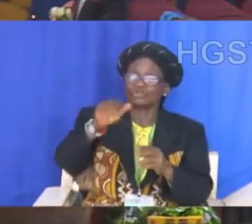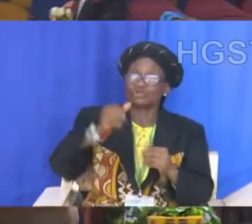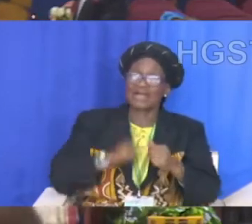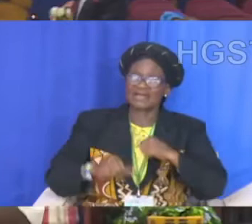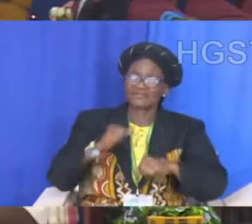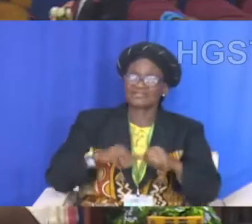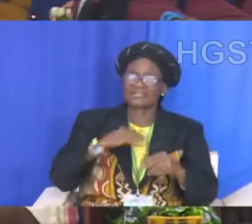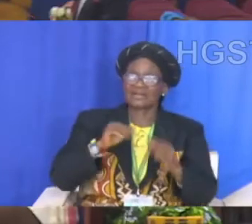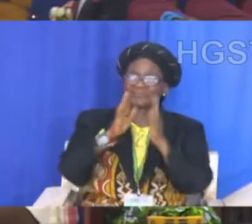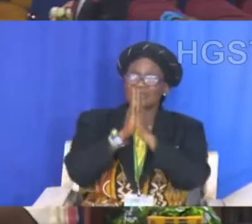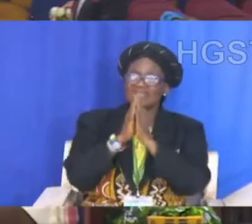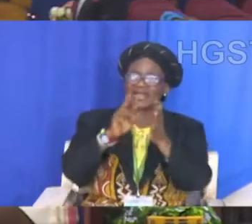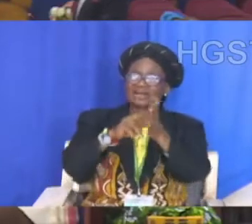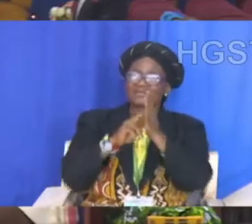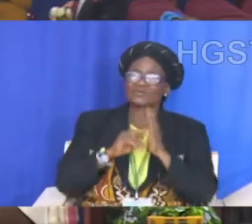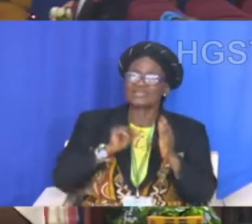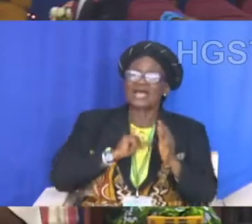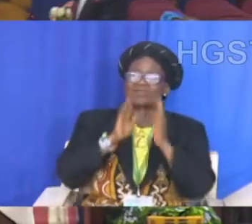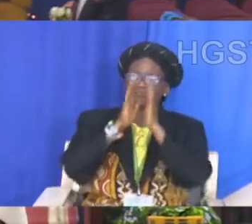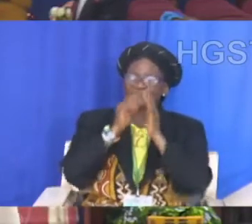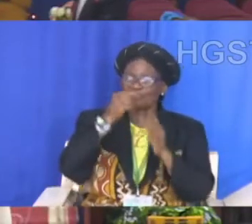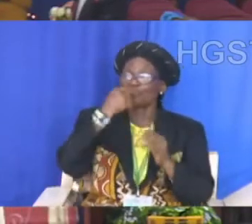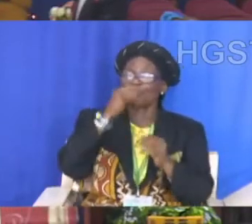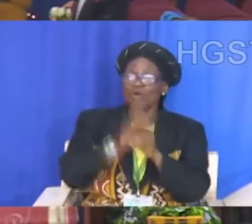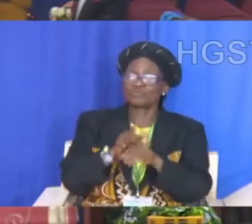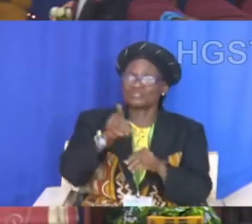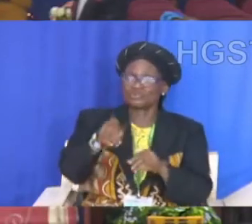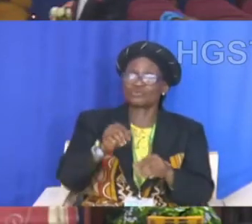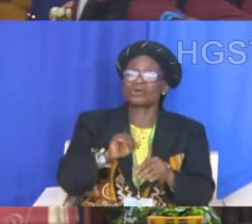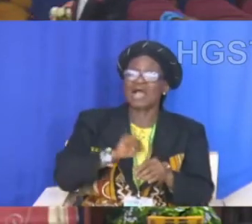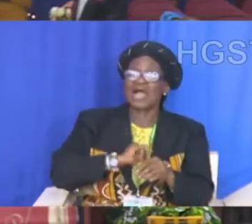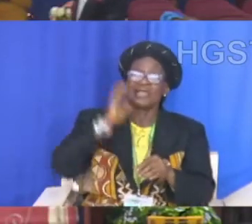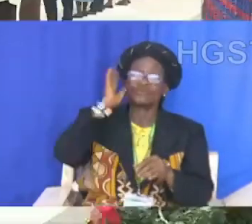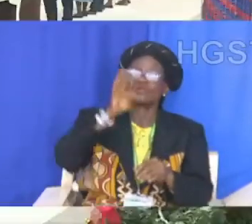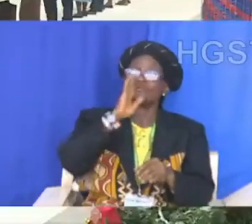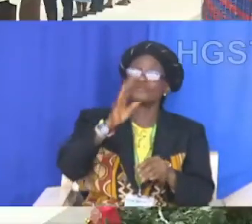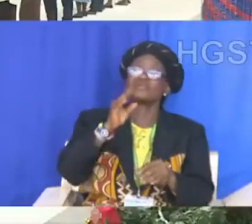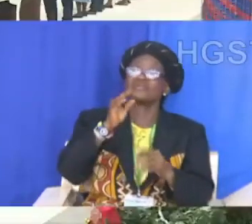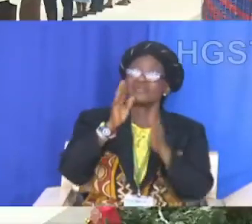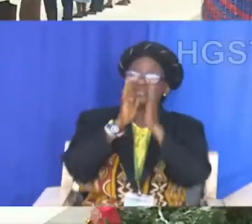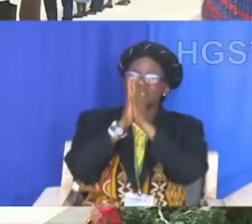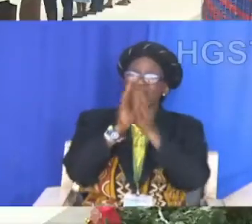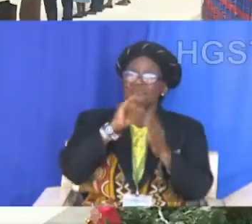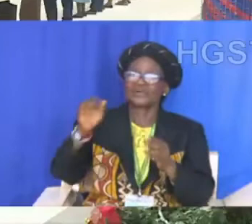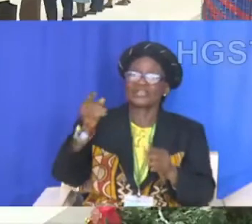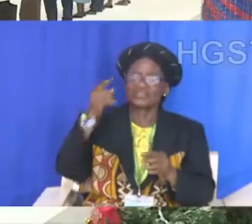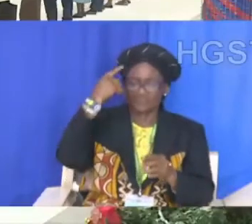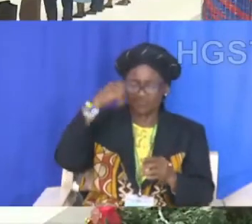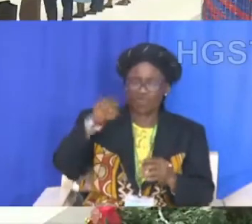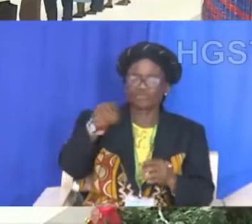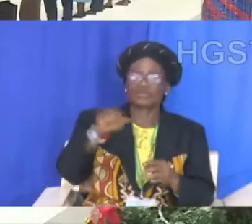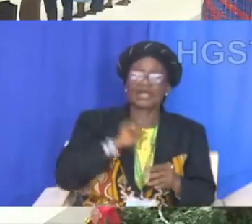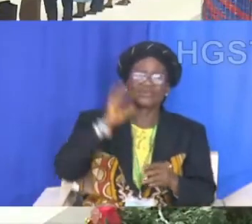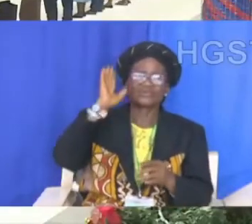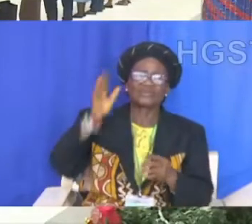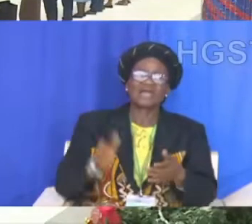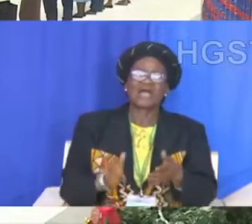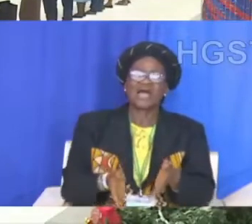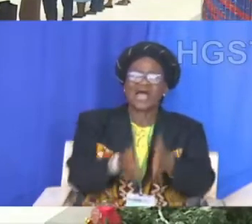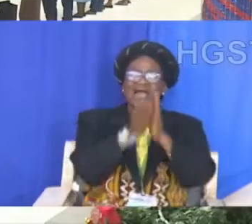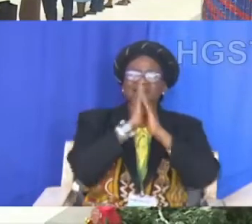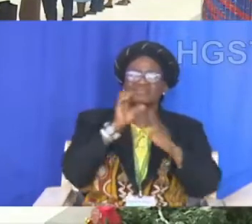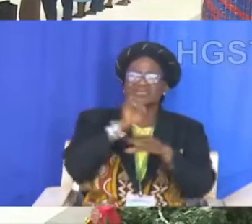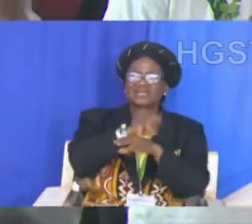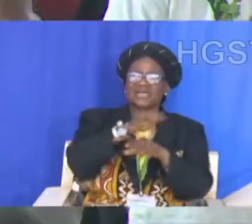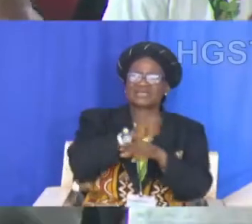I promise you, by the grace of God, I'll be praying for you. I'm going to ask the counselors to come and meet you where you